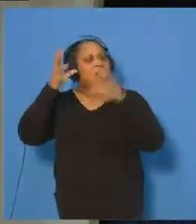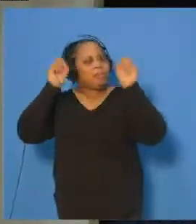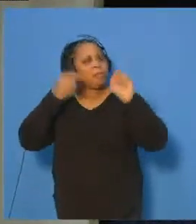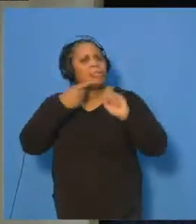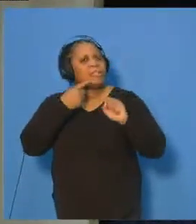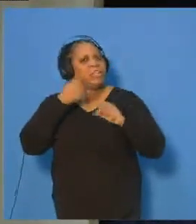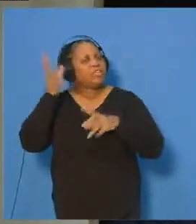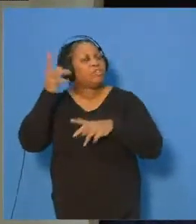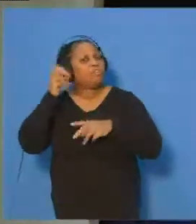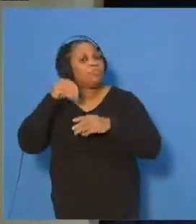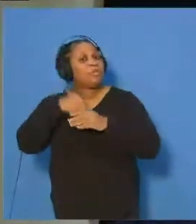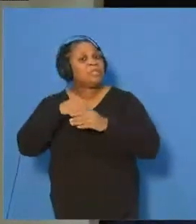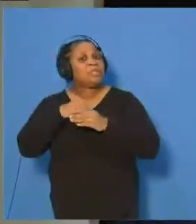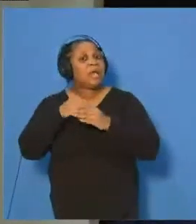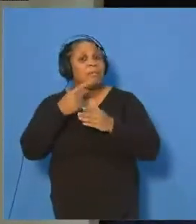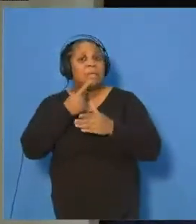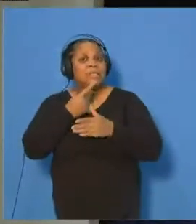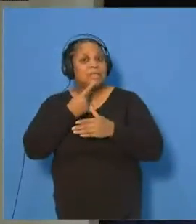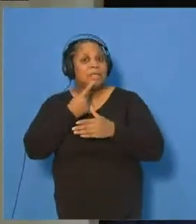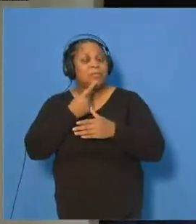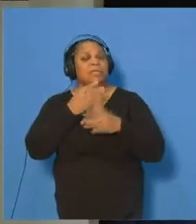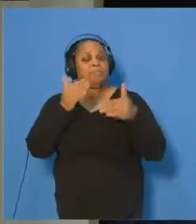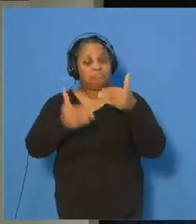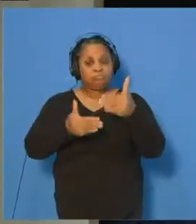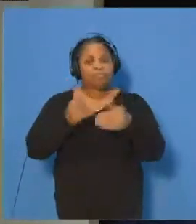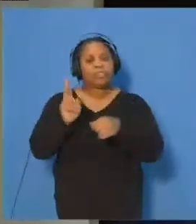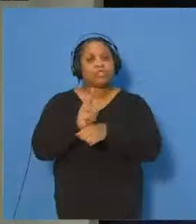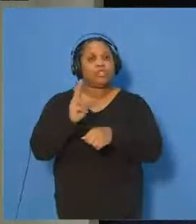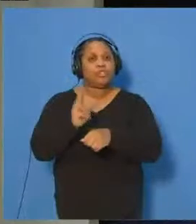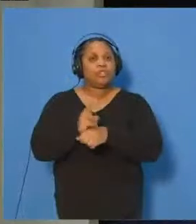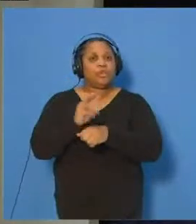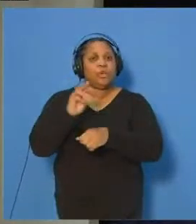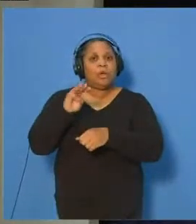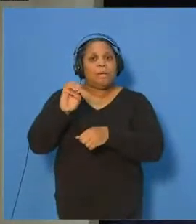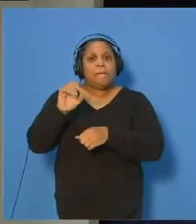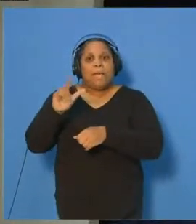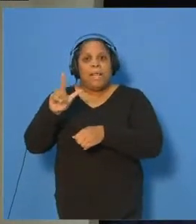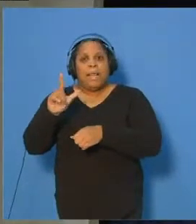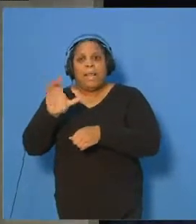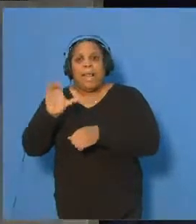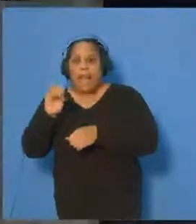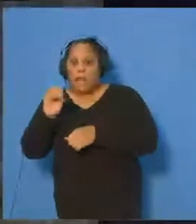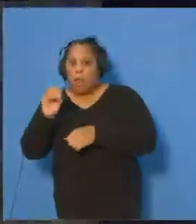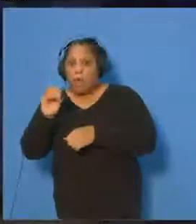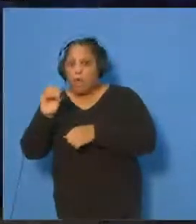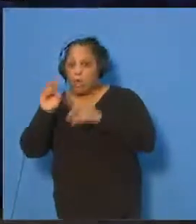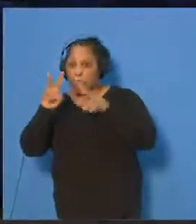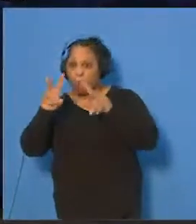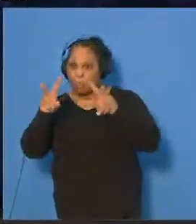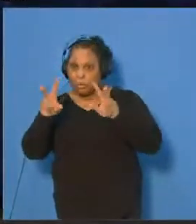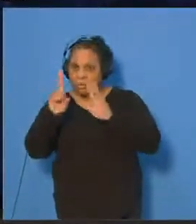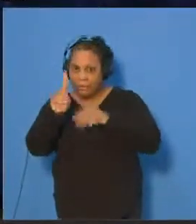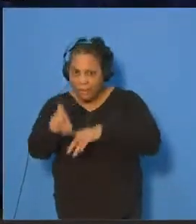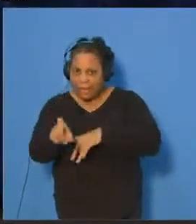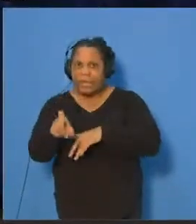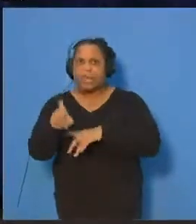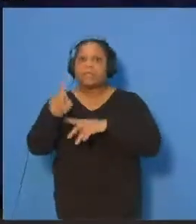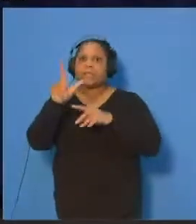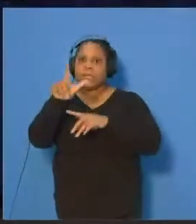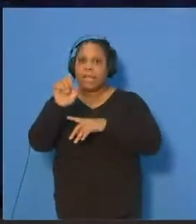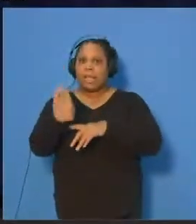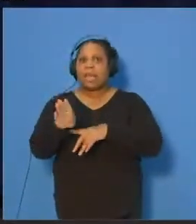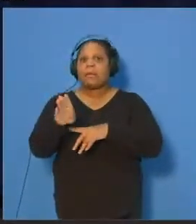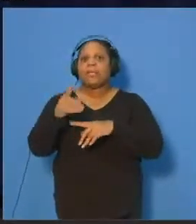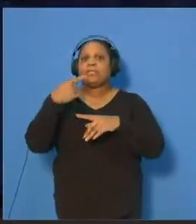statement that in the process of which we're using at the molecular diagnostic lab, we are doing it in a different fashion, especially when it comes to